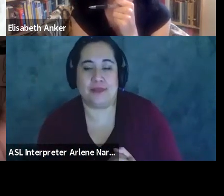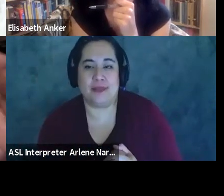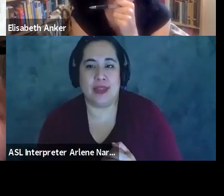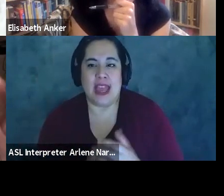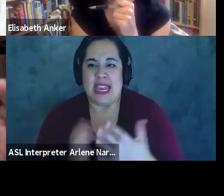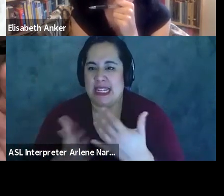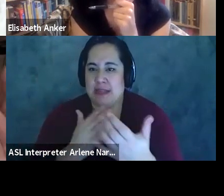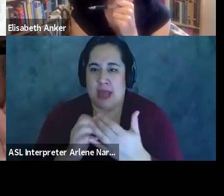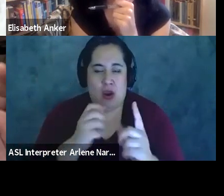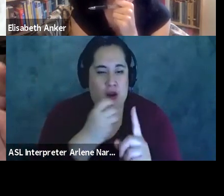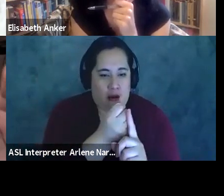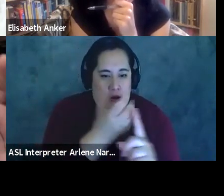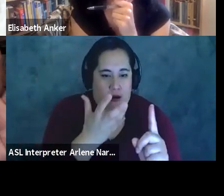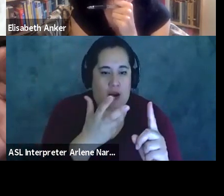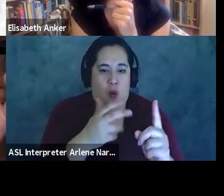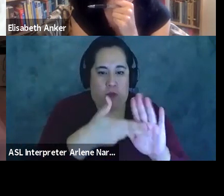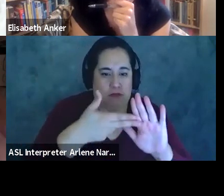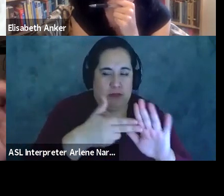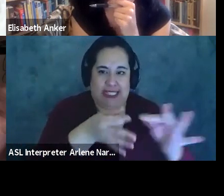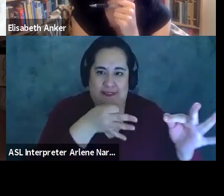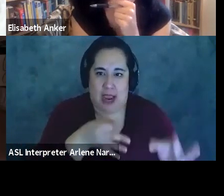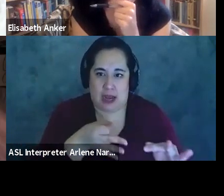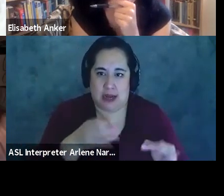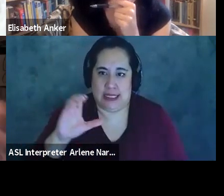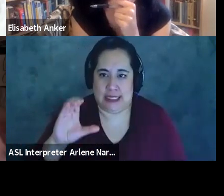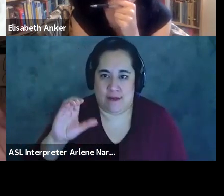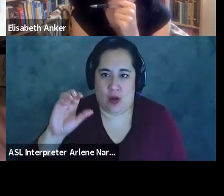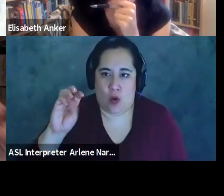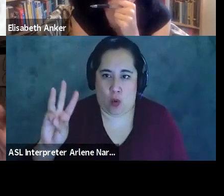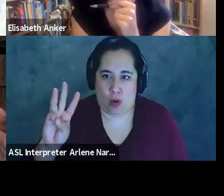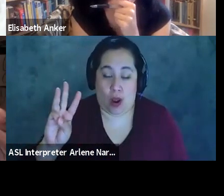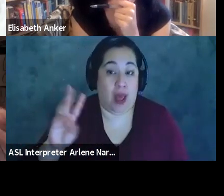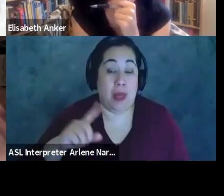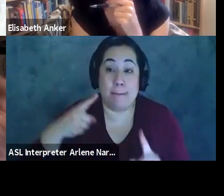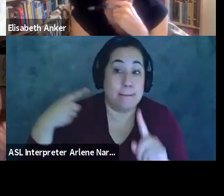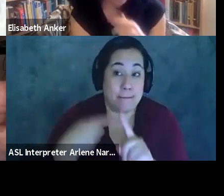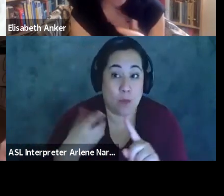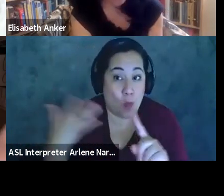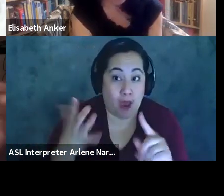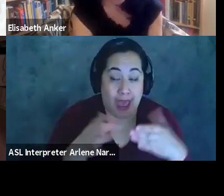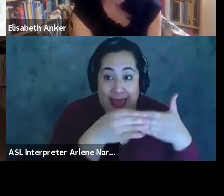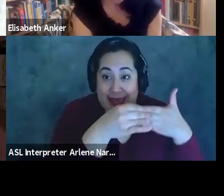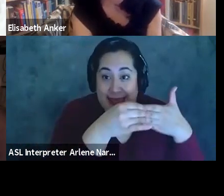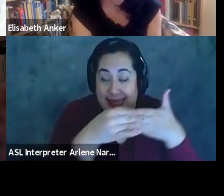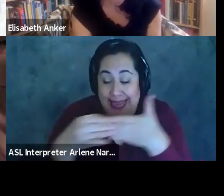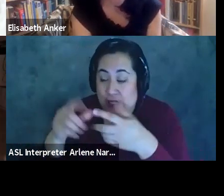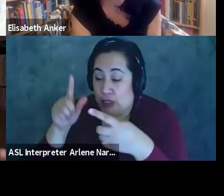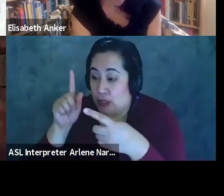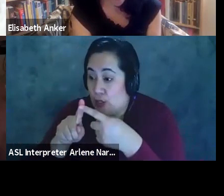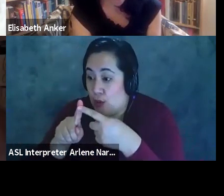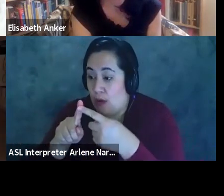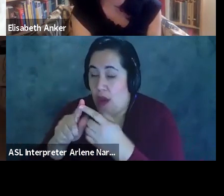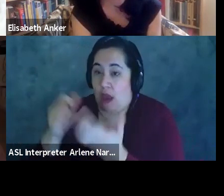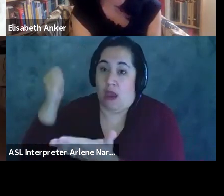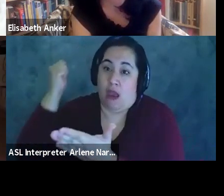however we define a civil war, the fact is that it leads at the end to the spilling of the blood